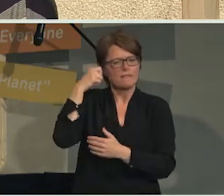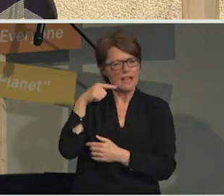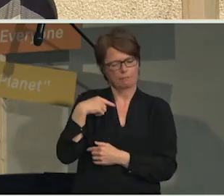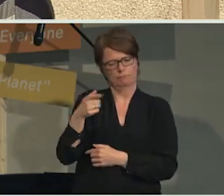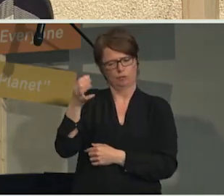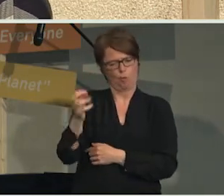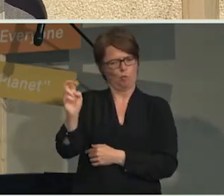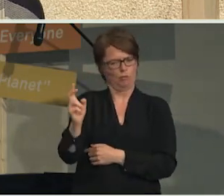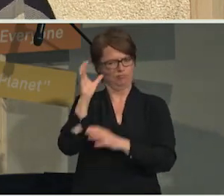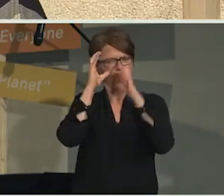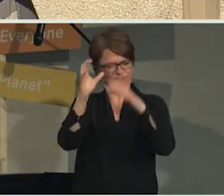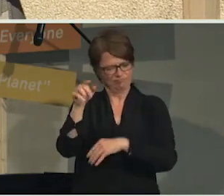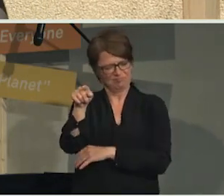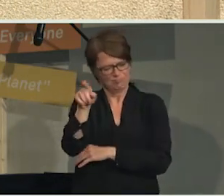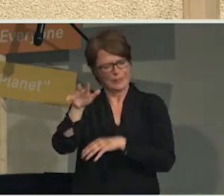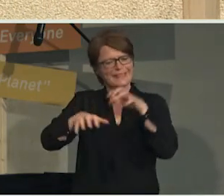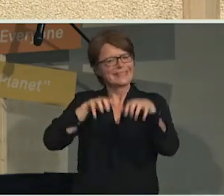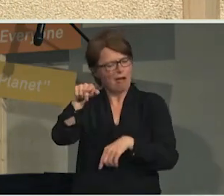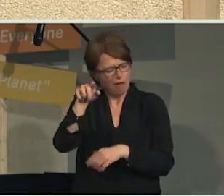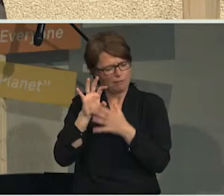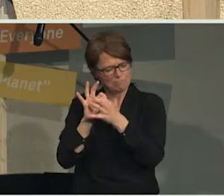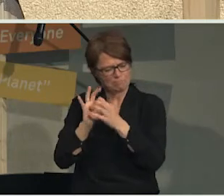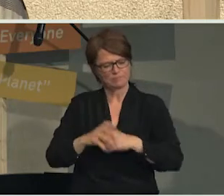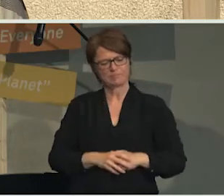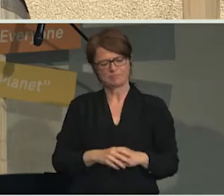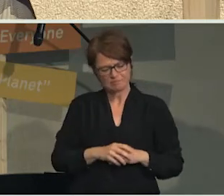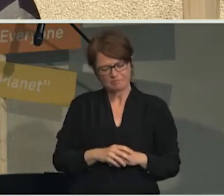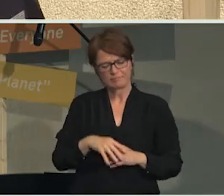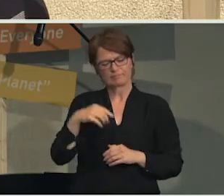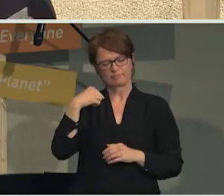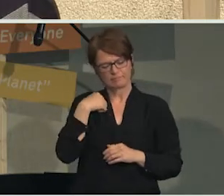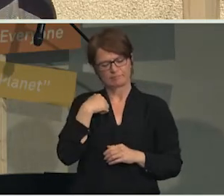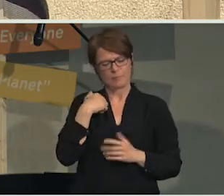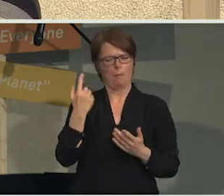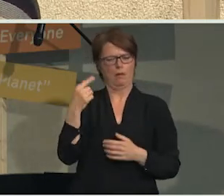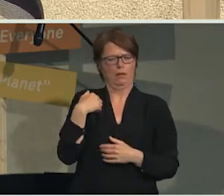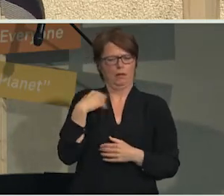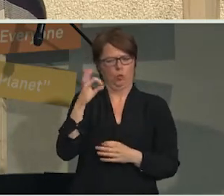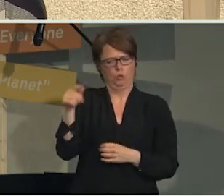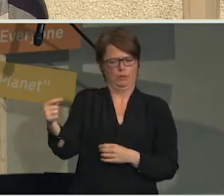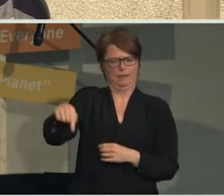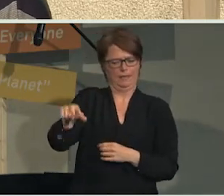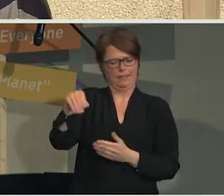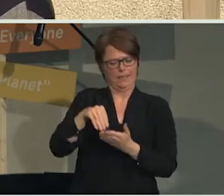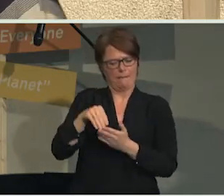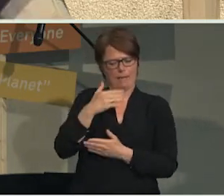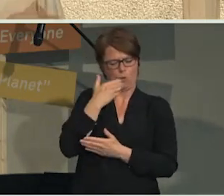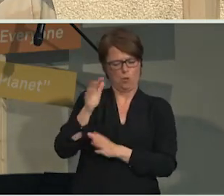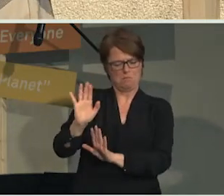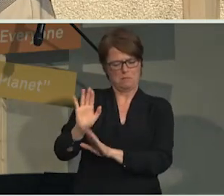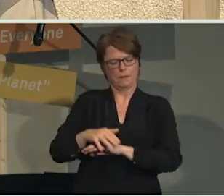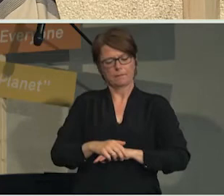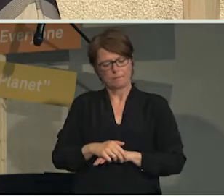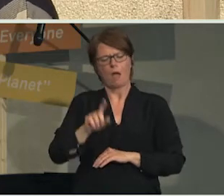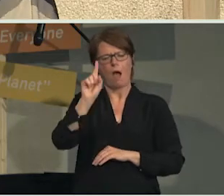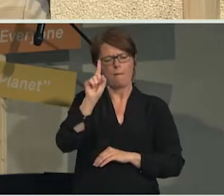share with you because I brought it with me. It fits in our intersectional move and thoughts. It is about a brown bear and bees, and I'm just going to